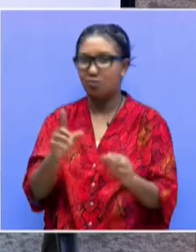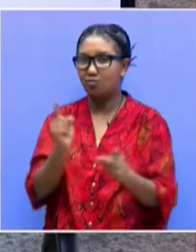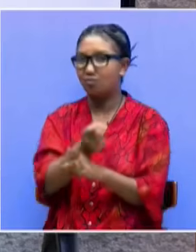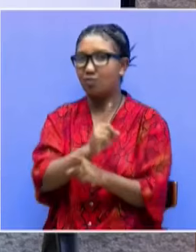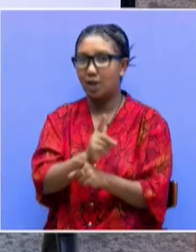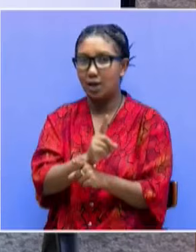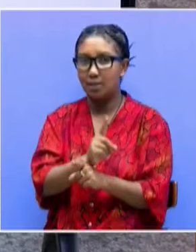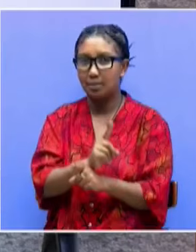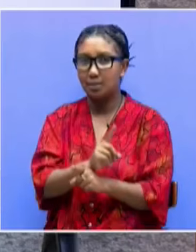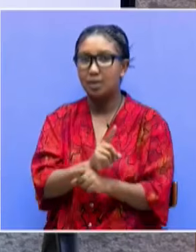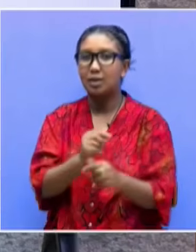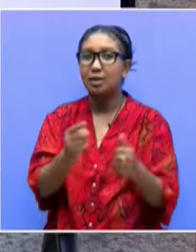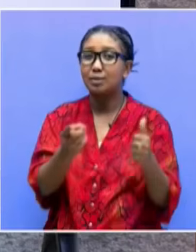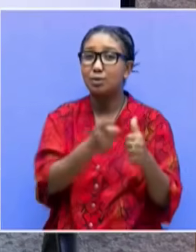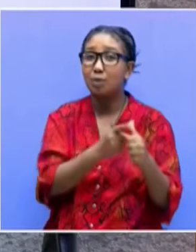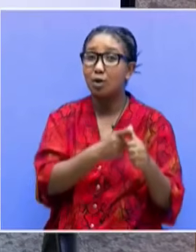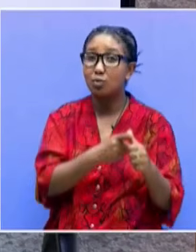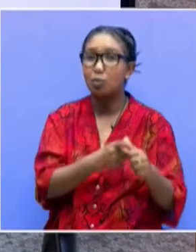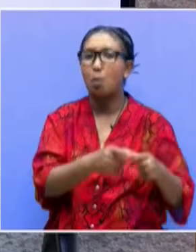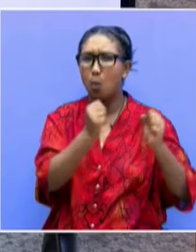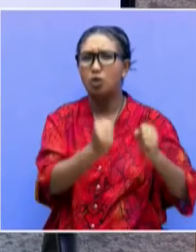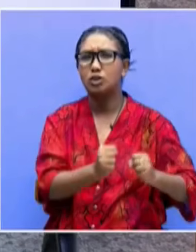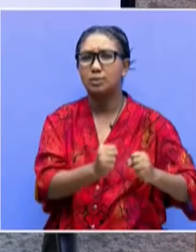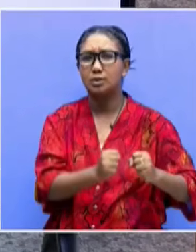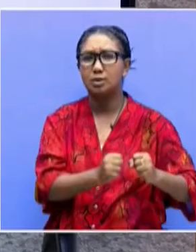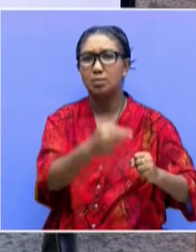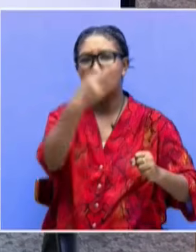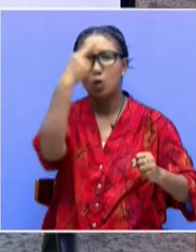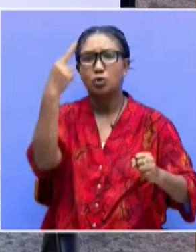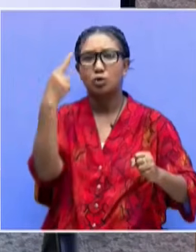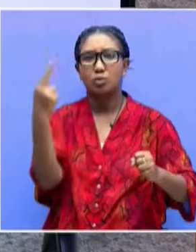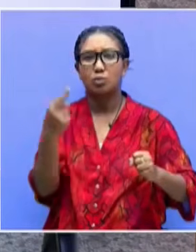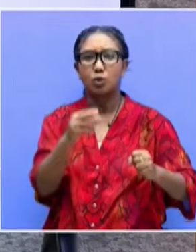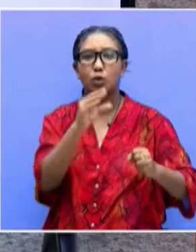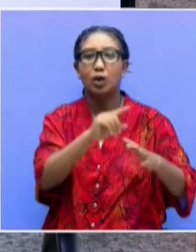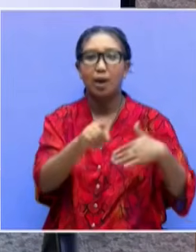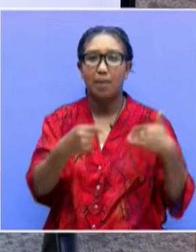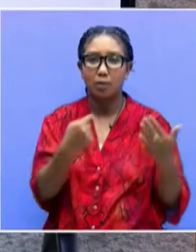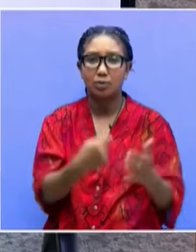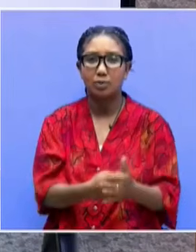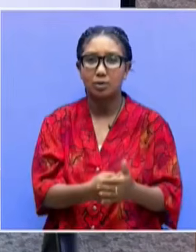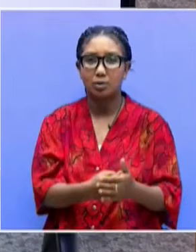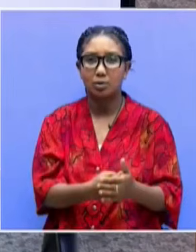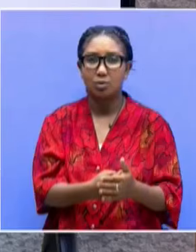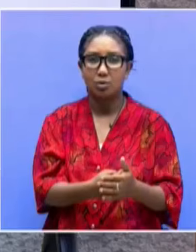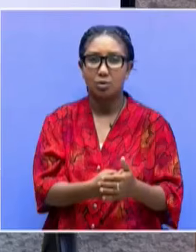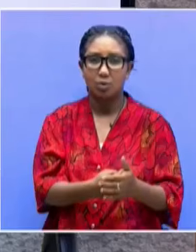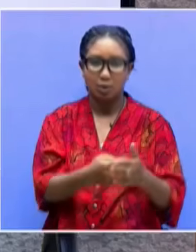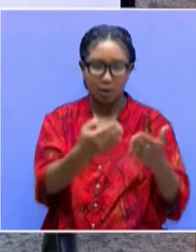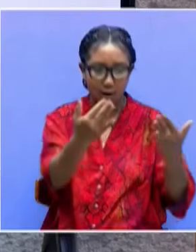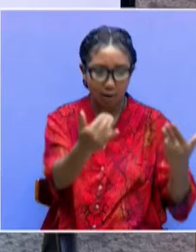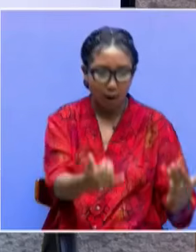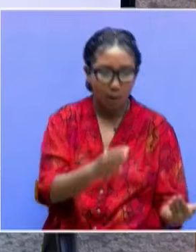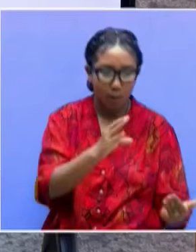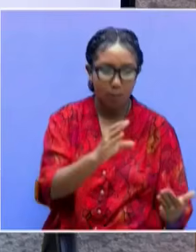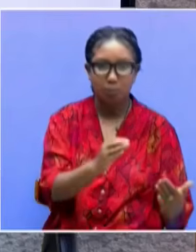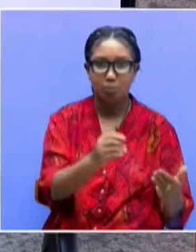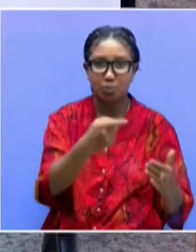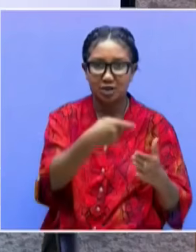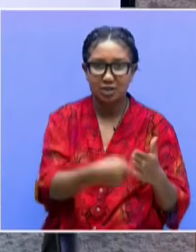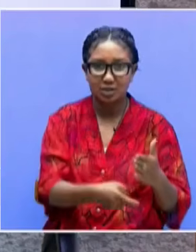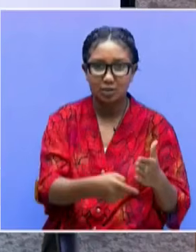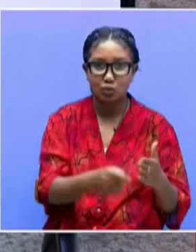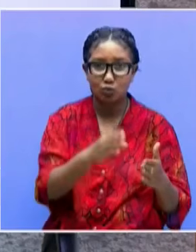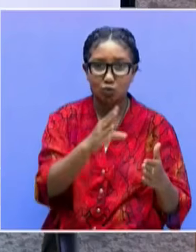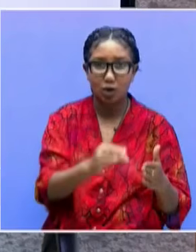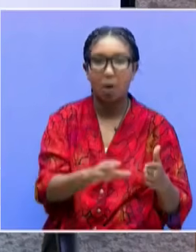Yes? And this one is possible because it's talking about what happens at present and what results in the